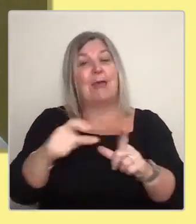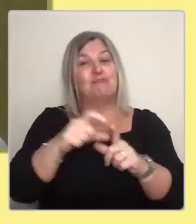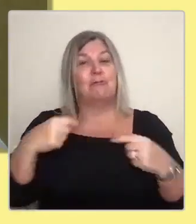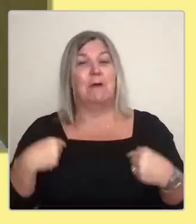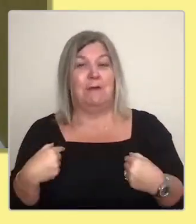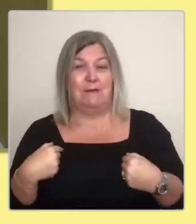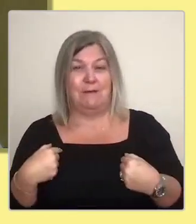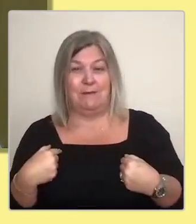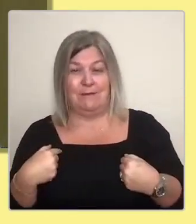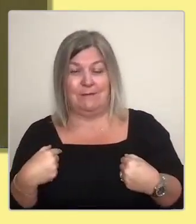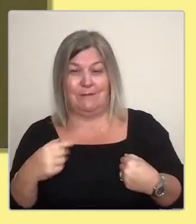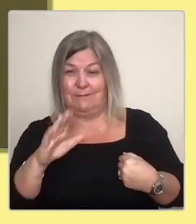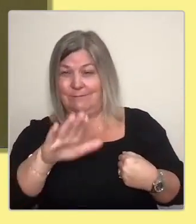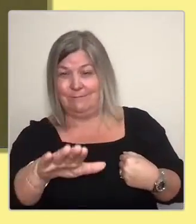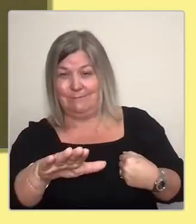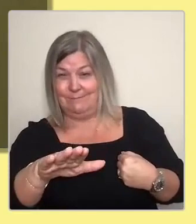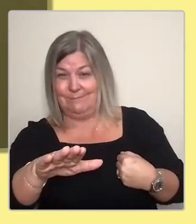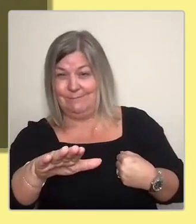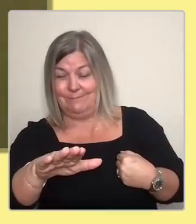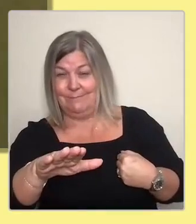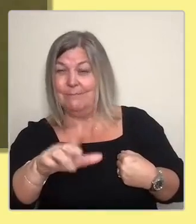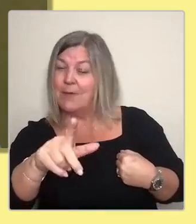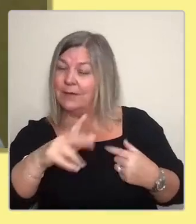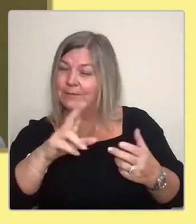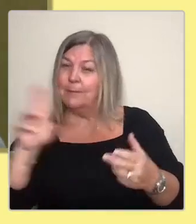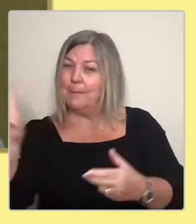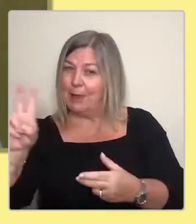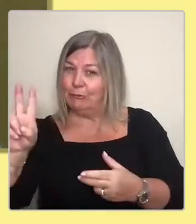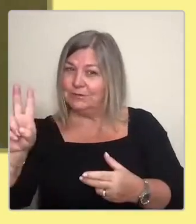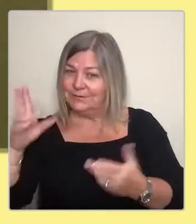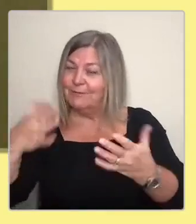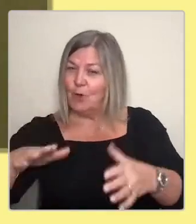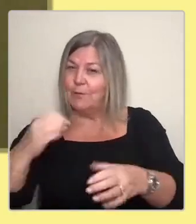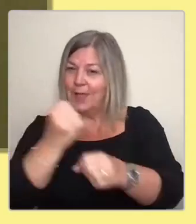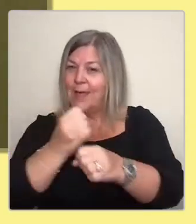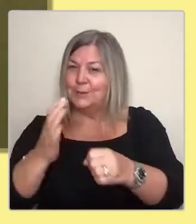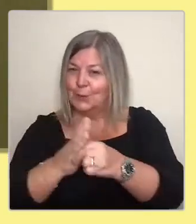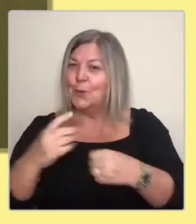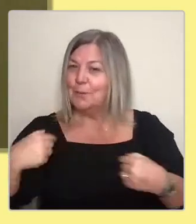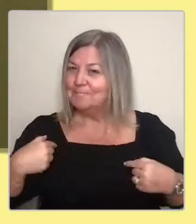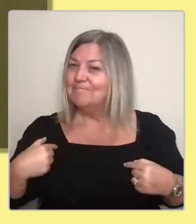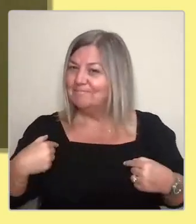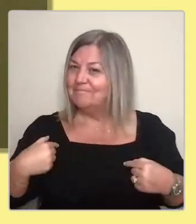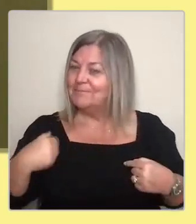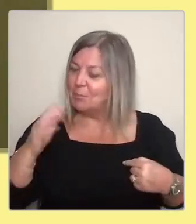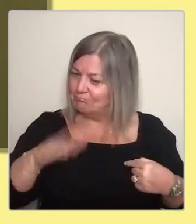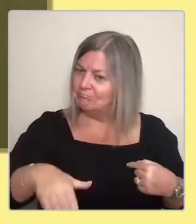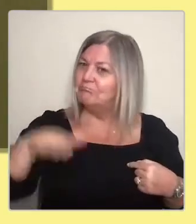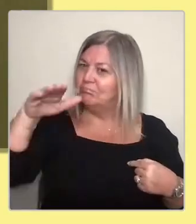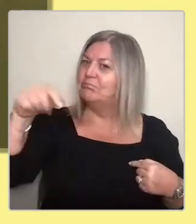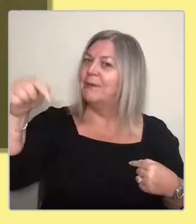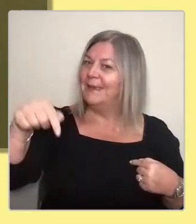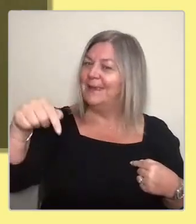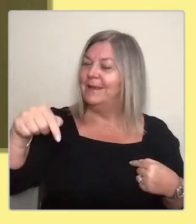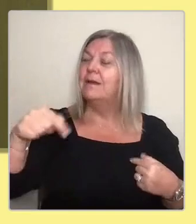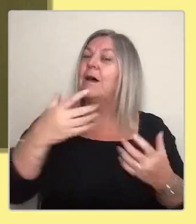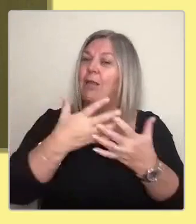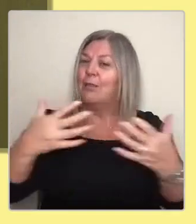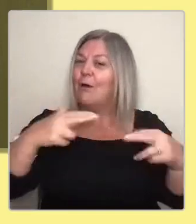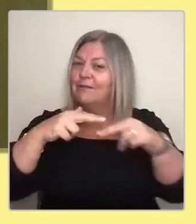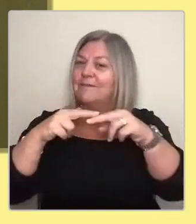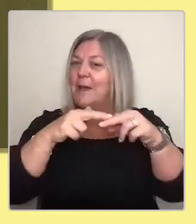that put you off me, my parents are from Glasgow. So I spent a lot of time here when I was younger, and a lot of my family still live in the area, so I love the